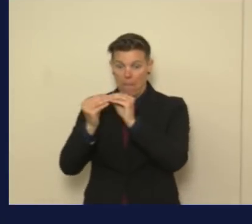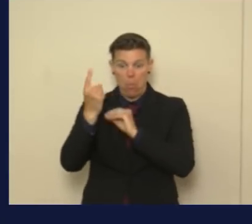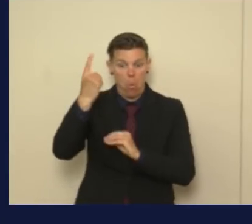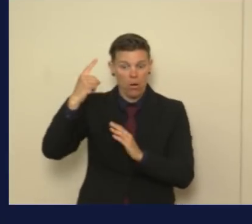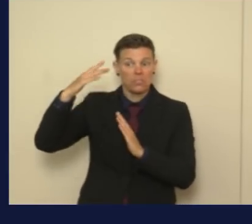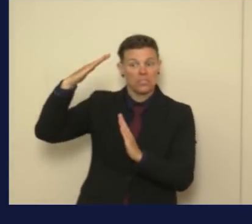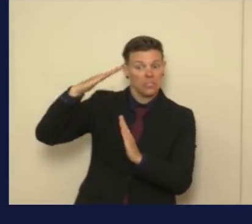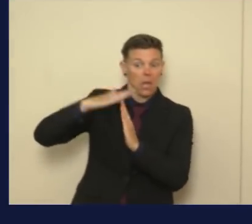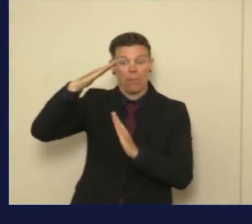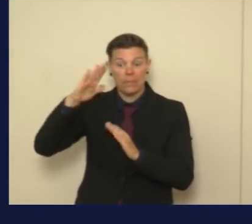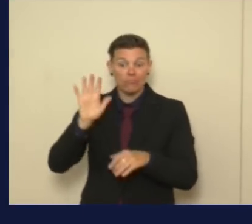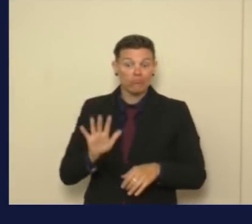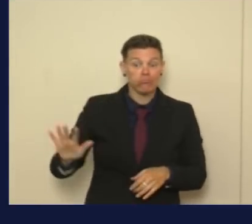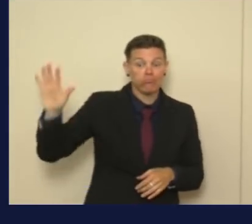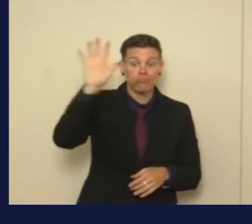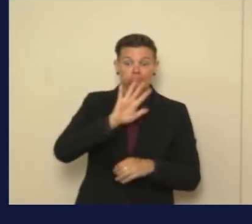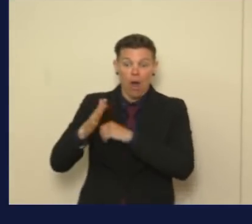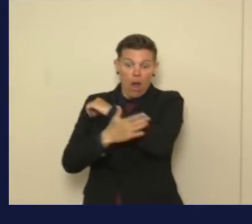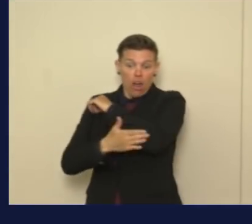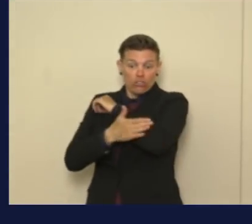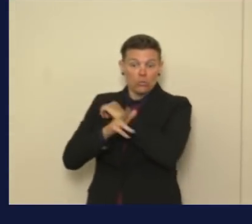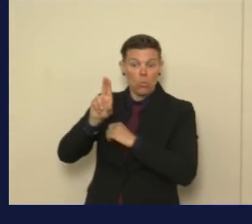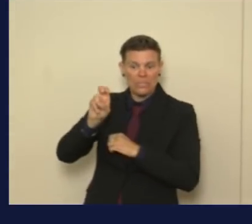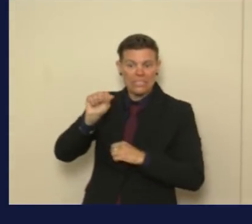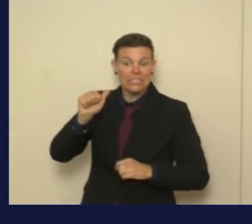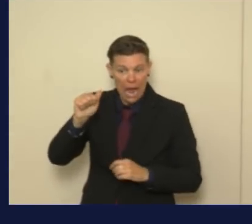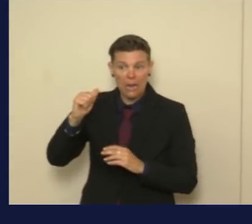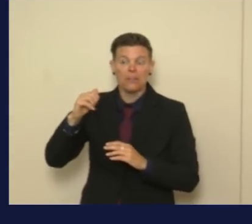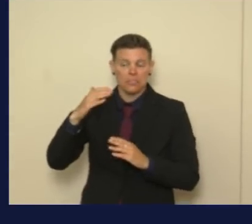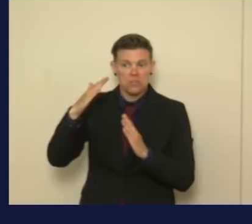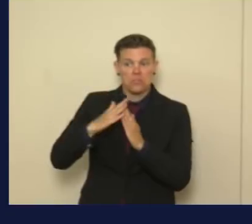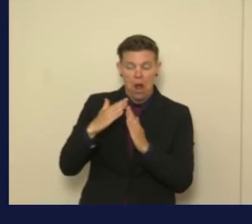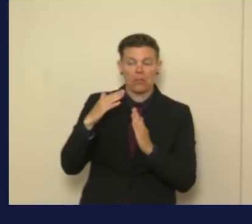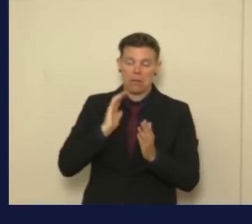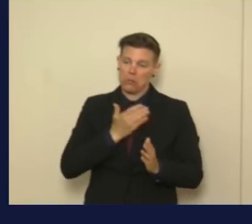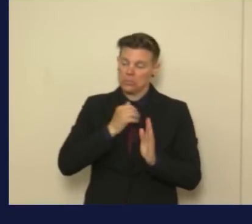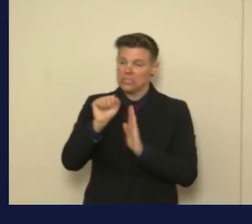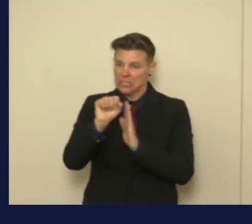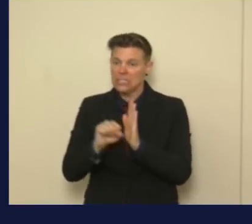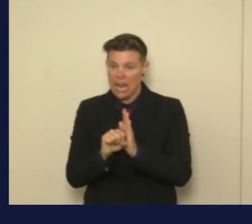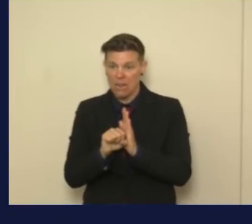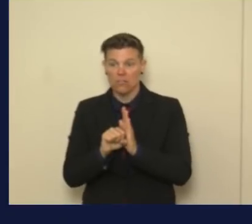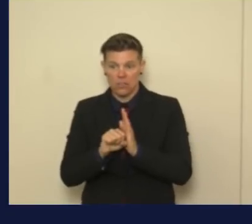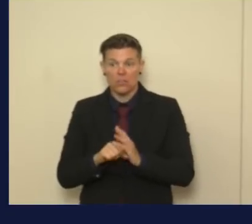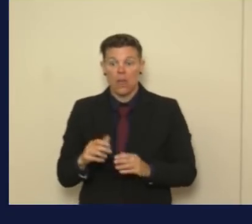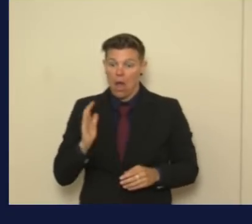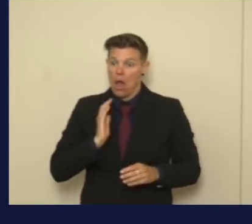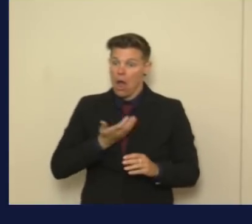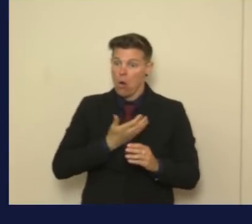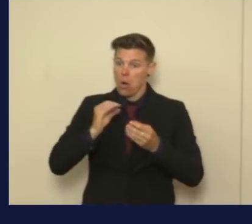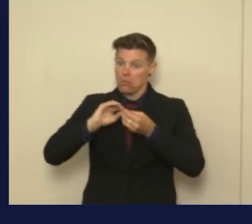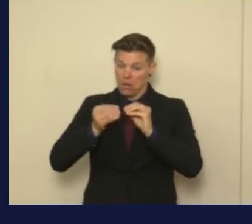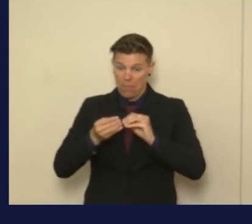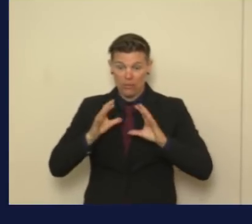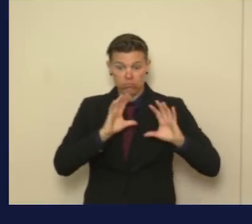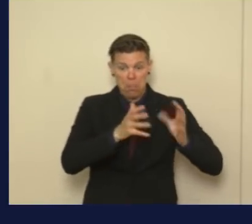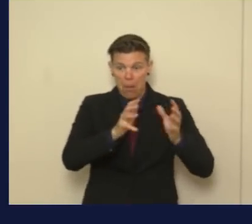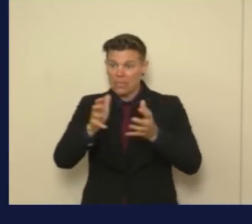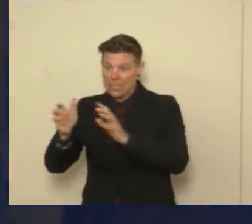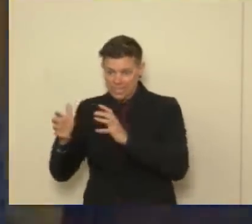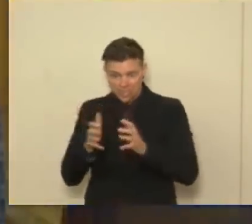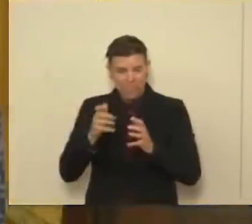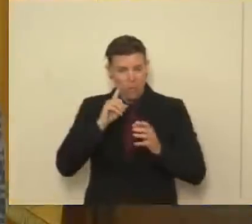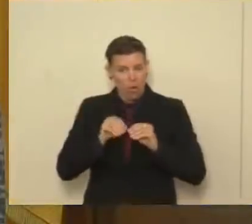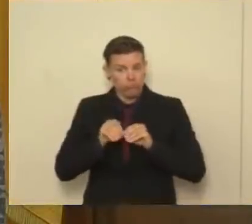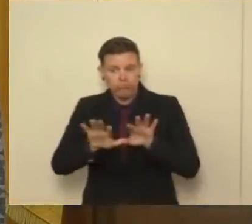several handful of states in terms of percentage of the population. And I want to make sure for a testing update that we now go